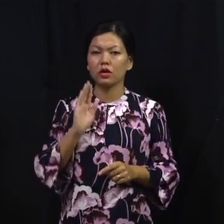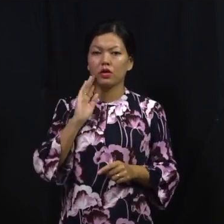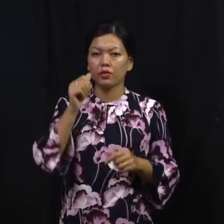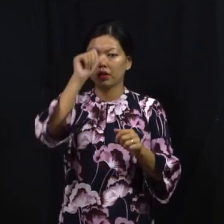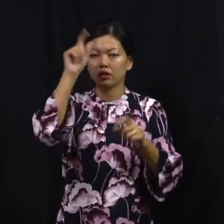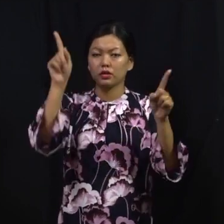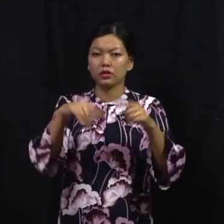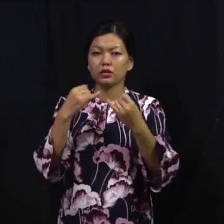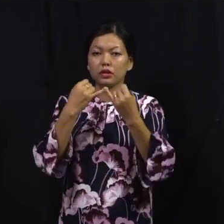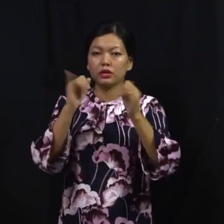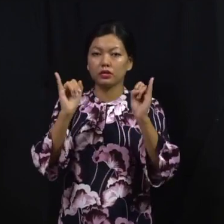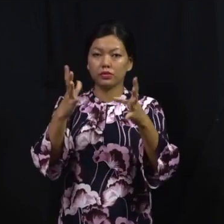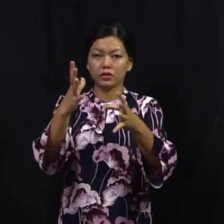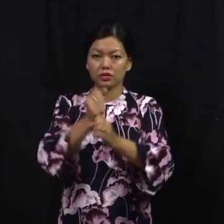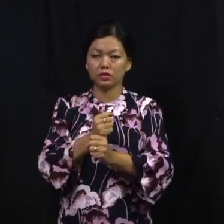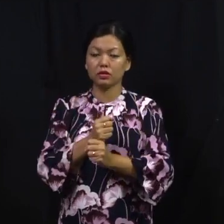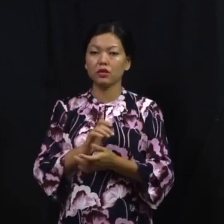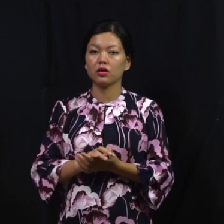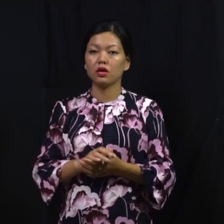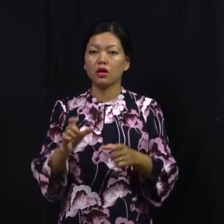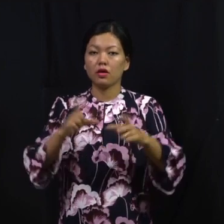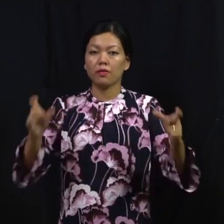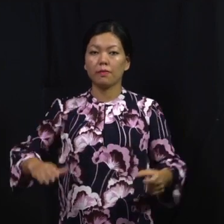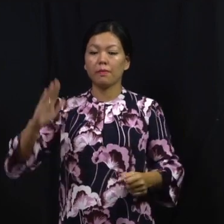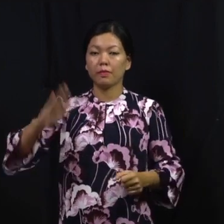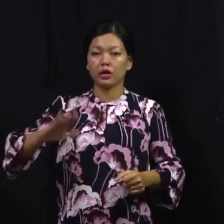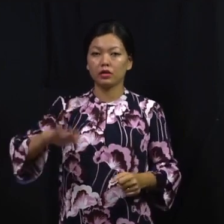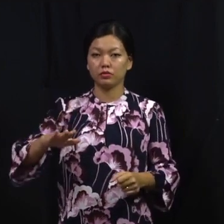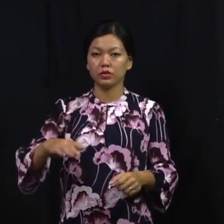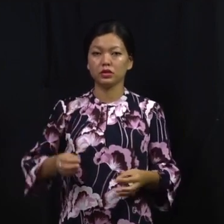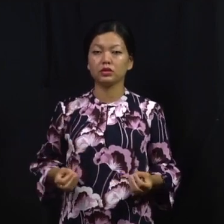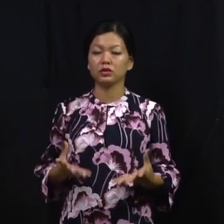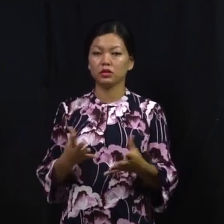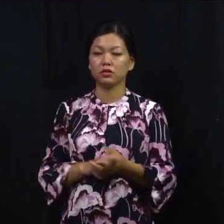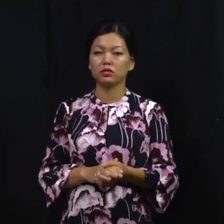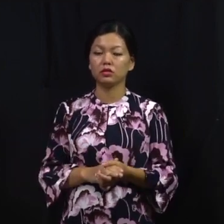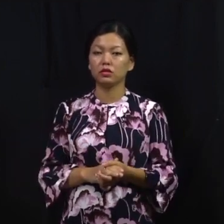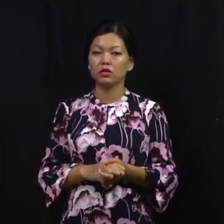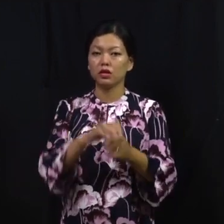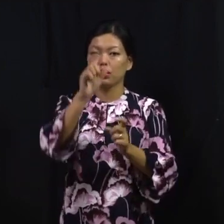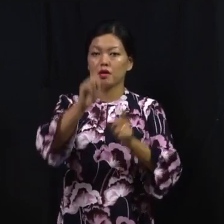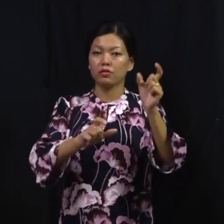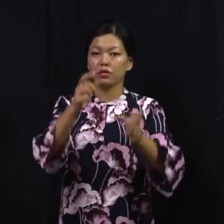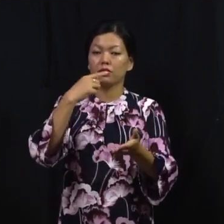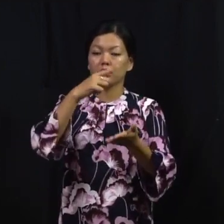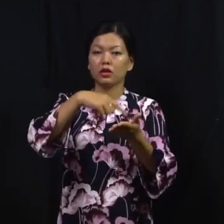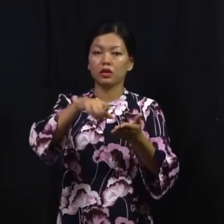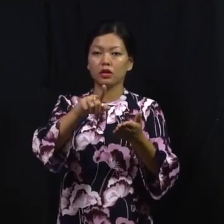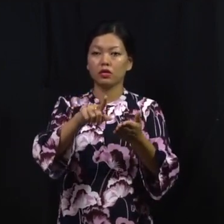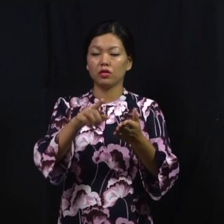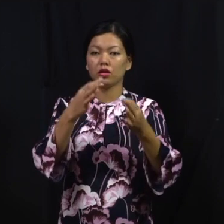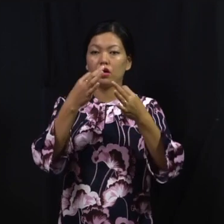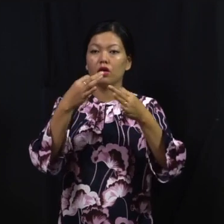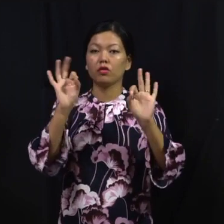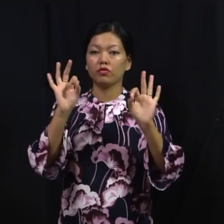government where the people were given the right to choose their respective leaders through elections.